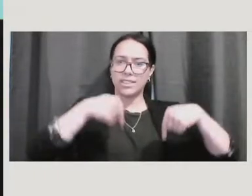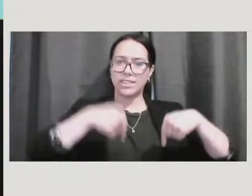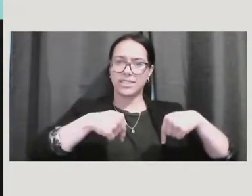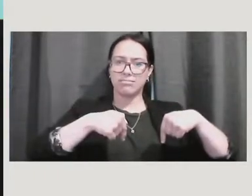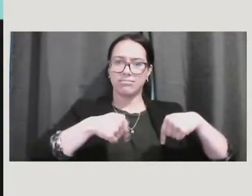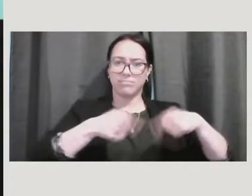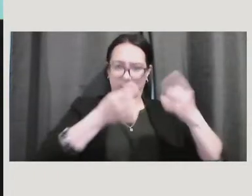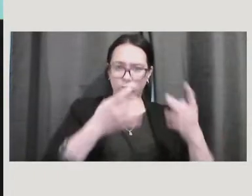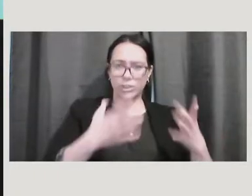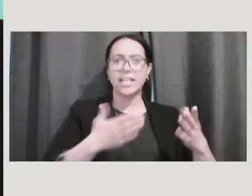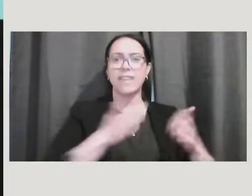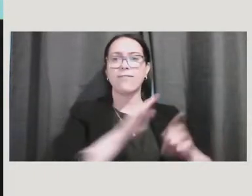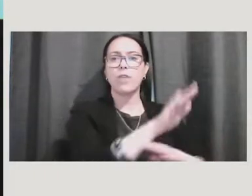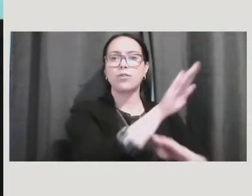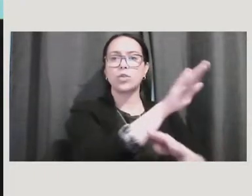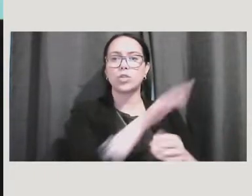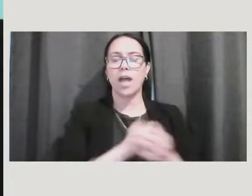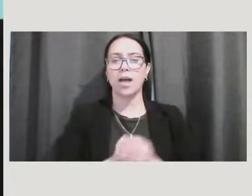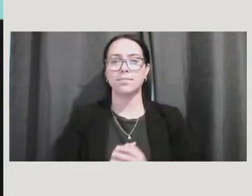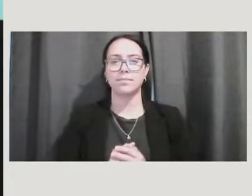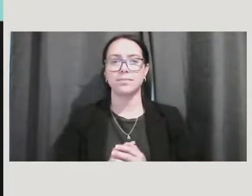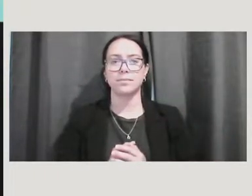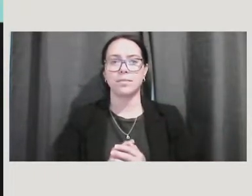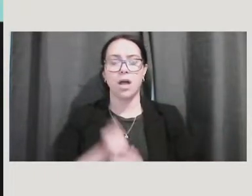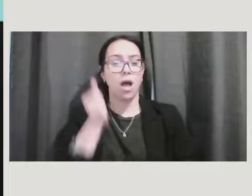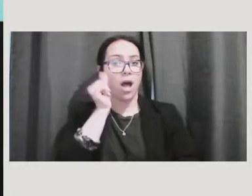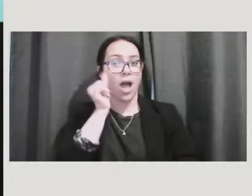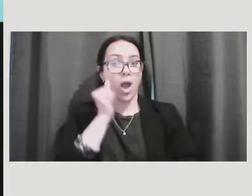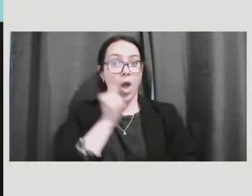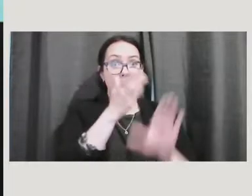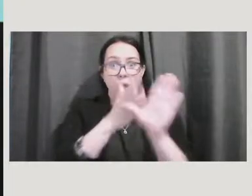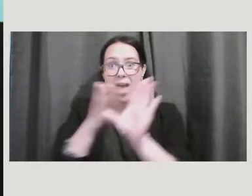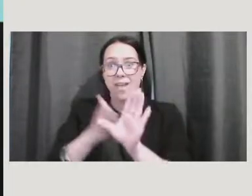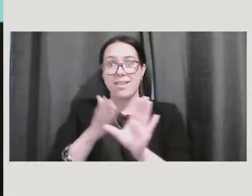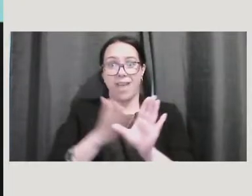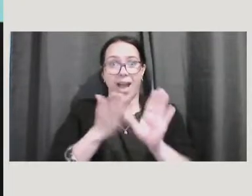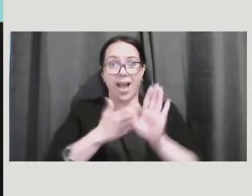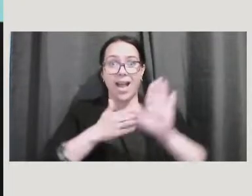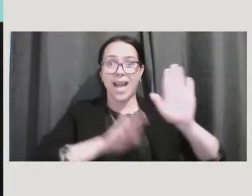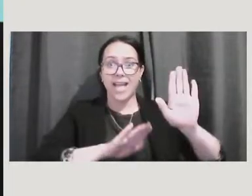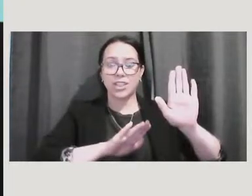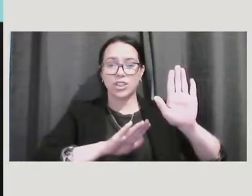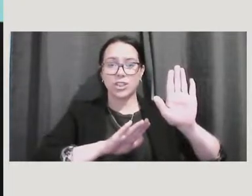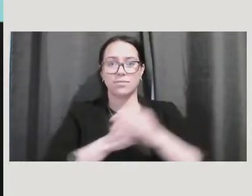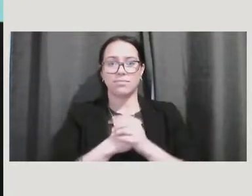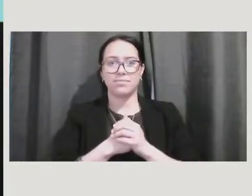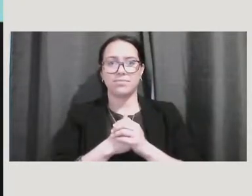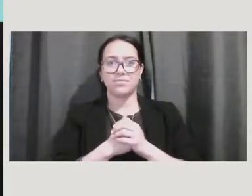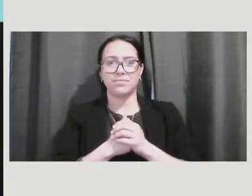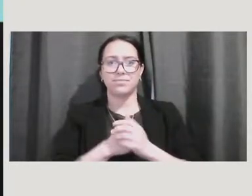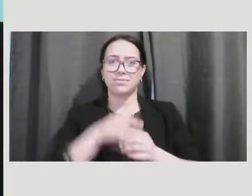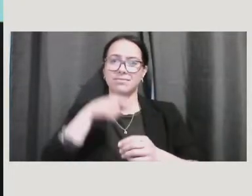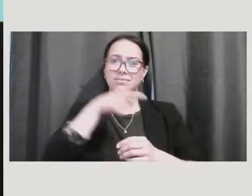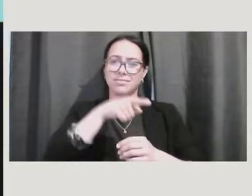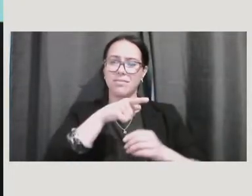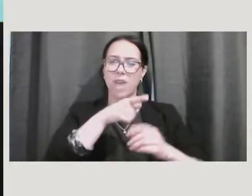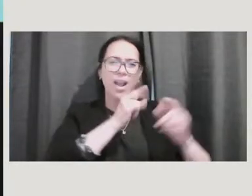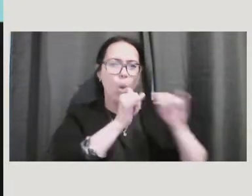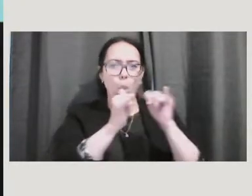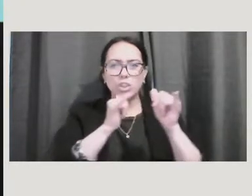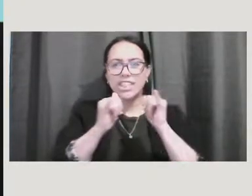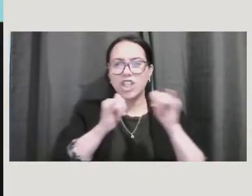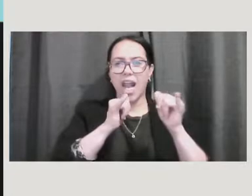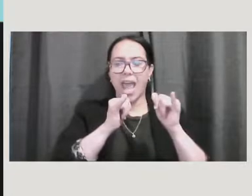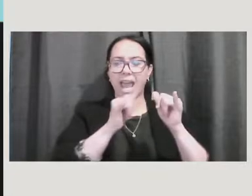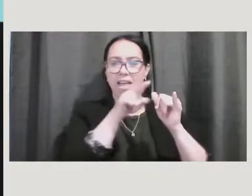we're a Young Nation that job of auditioning the future is a critically important one and one of the